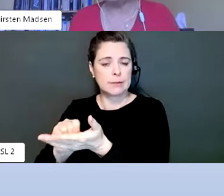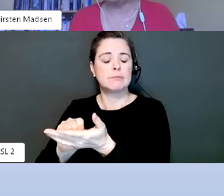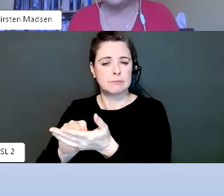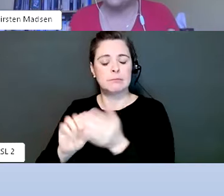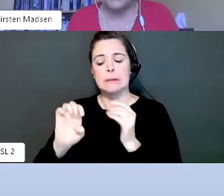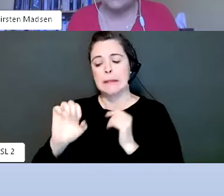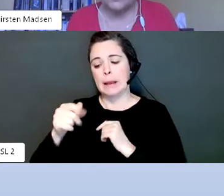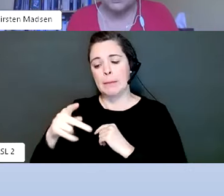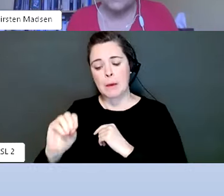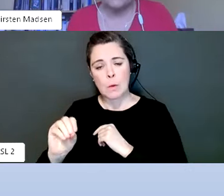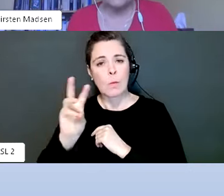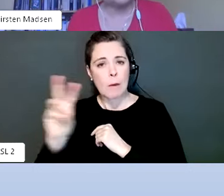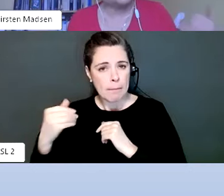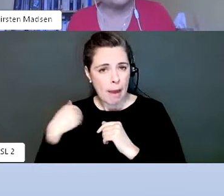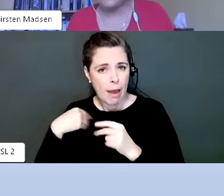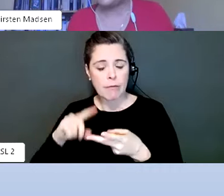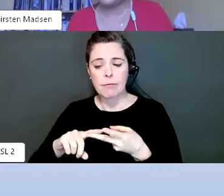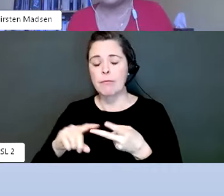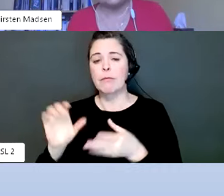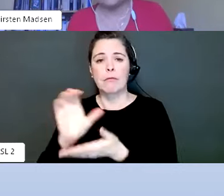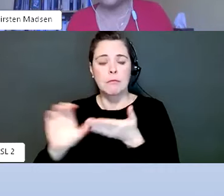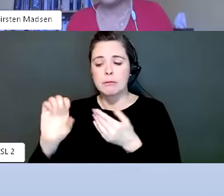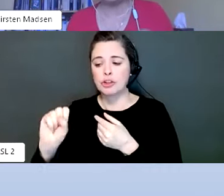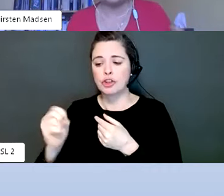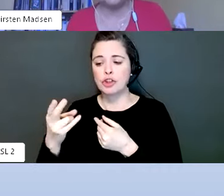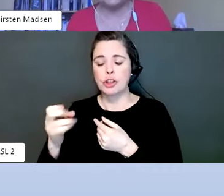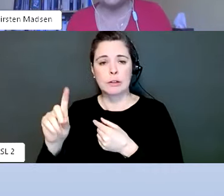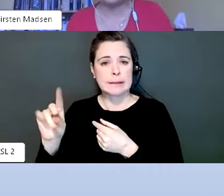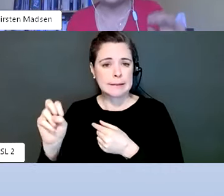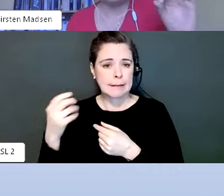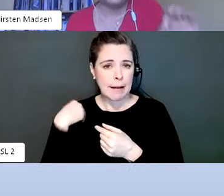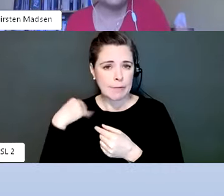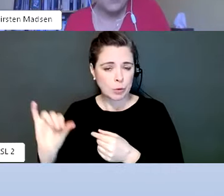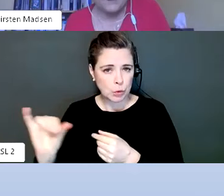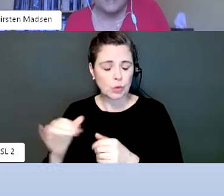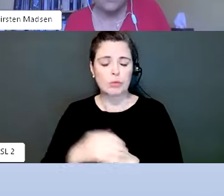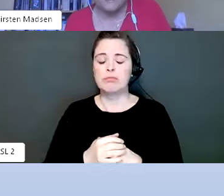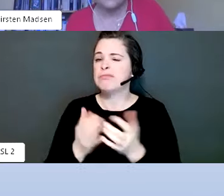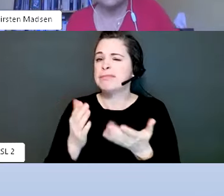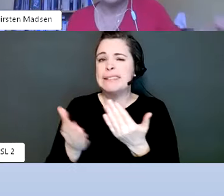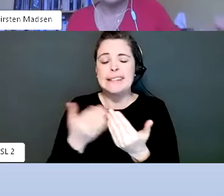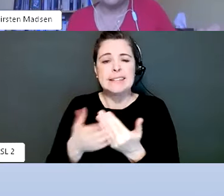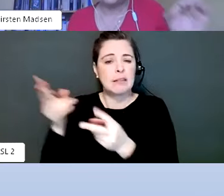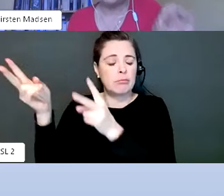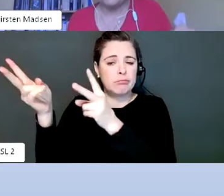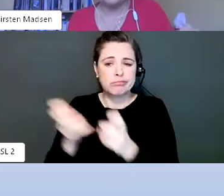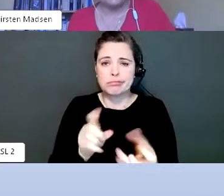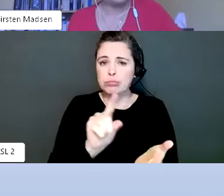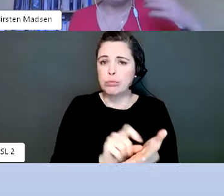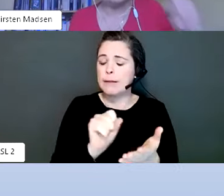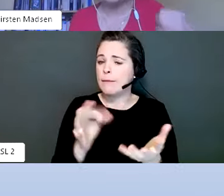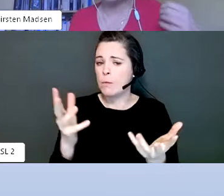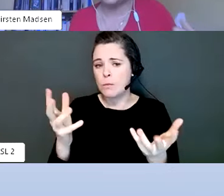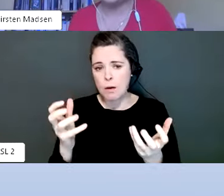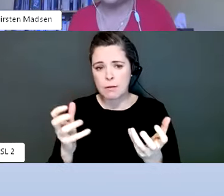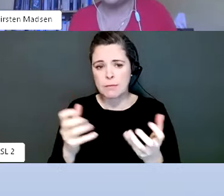also in-print versions available. You can easily download it and print it out. It was designed that way. So Parker Benke,